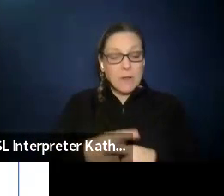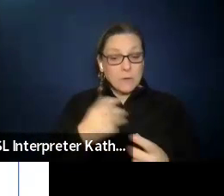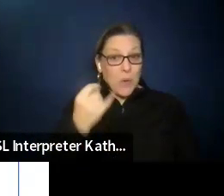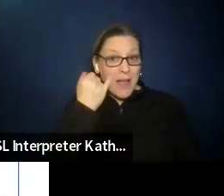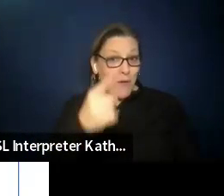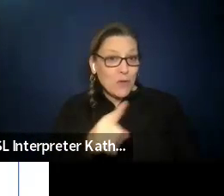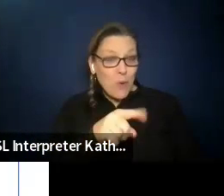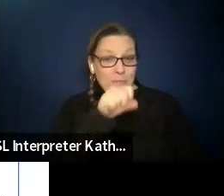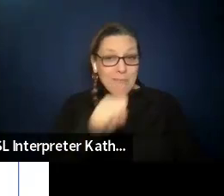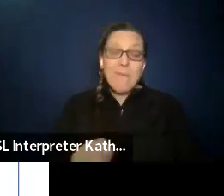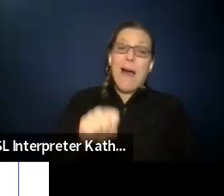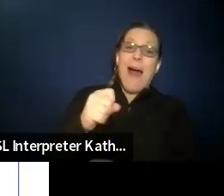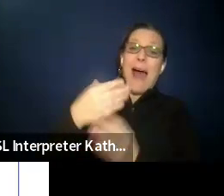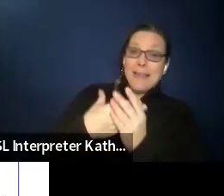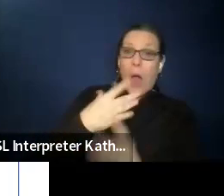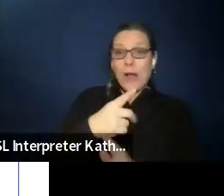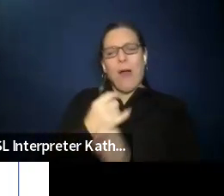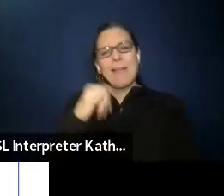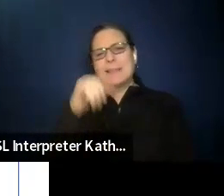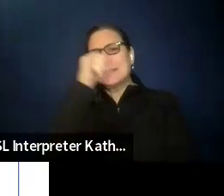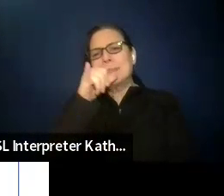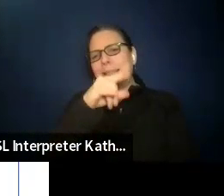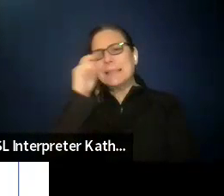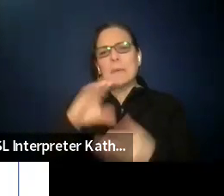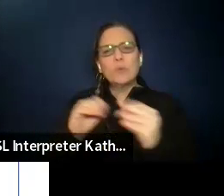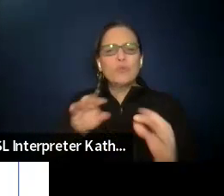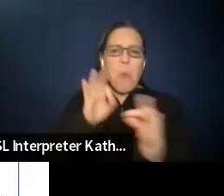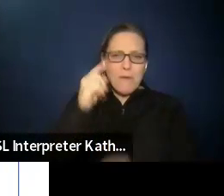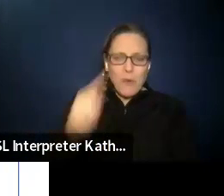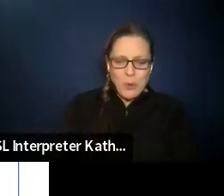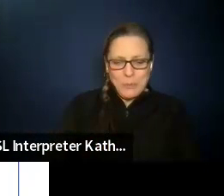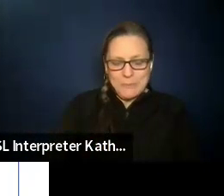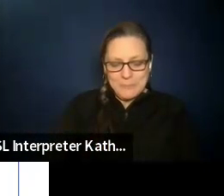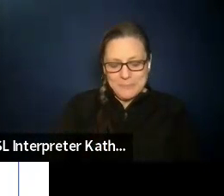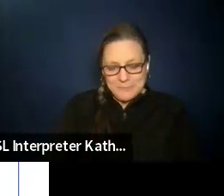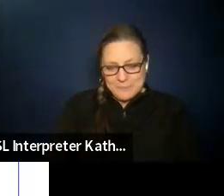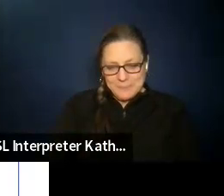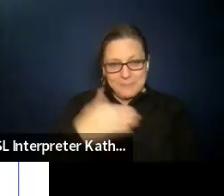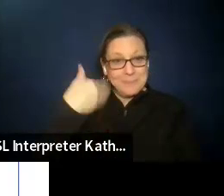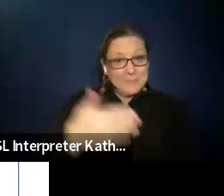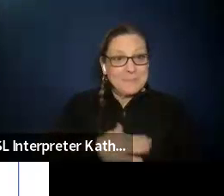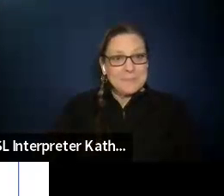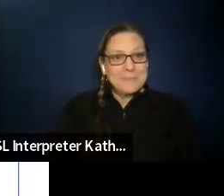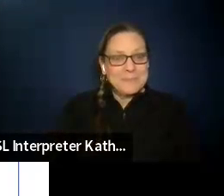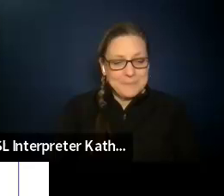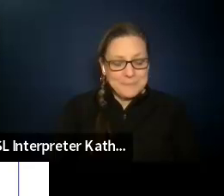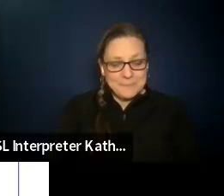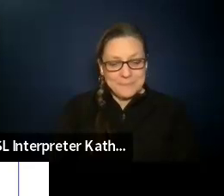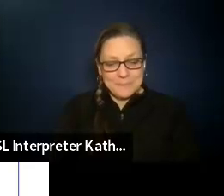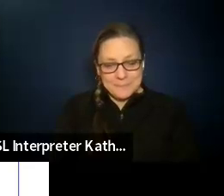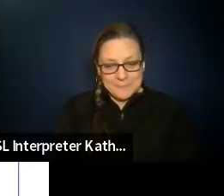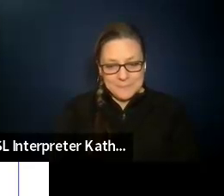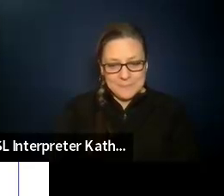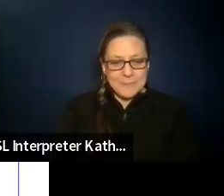you're a fan of tacos and trucks, this silly summer story is perfect for you. Next slide. Poppy's